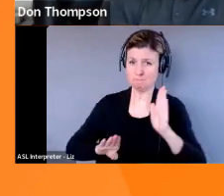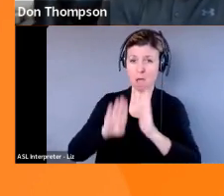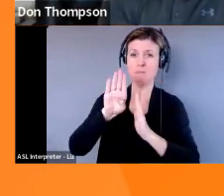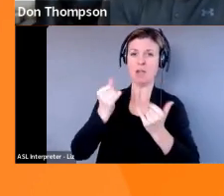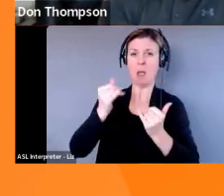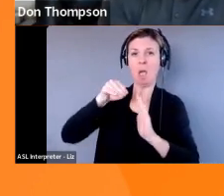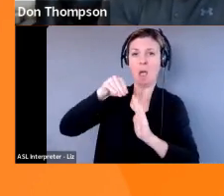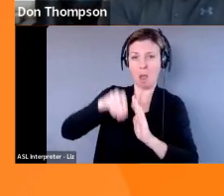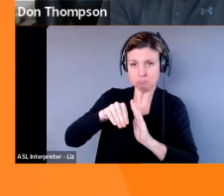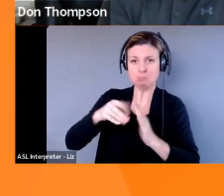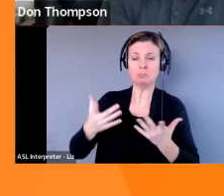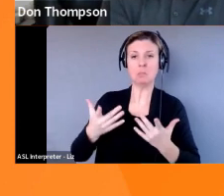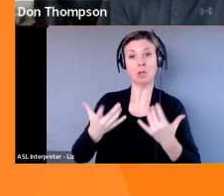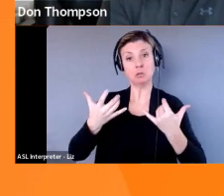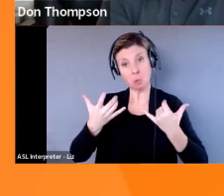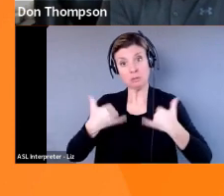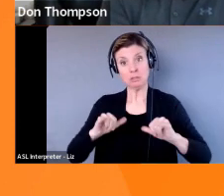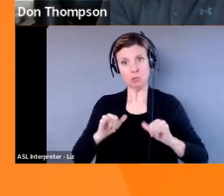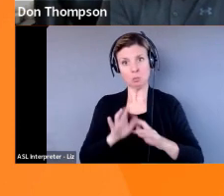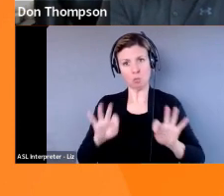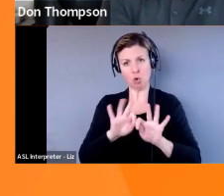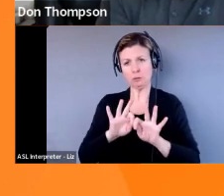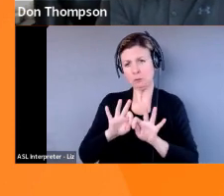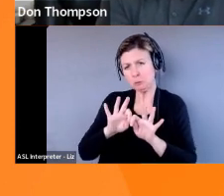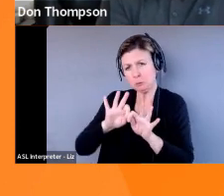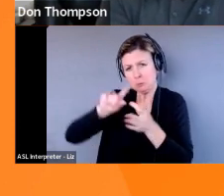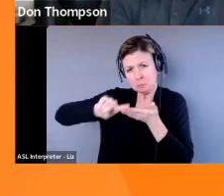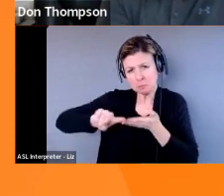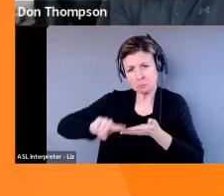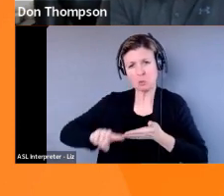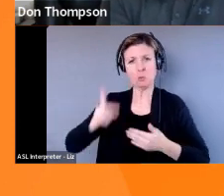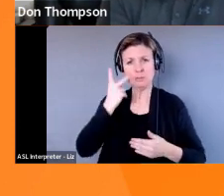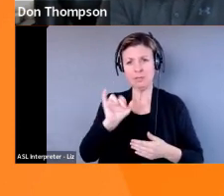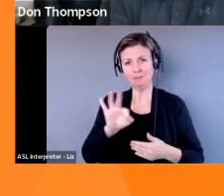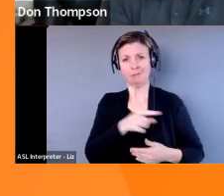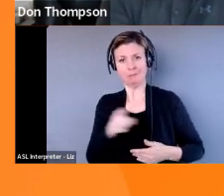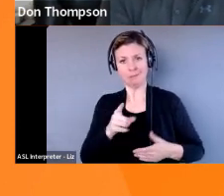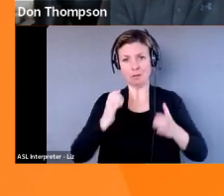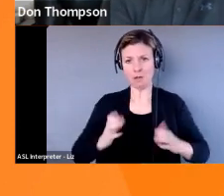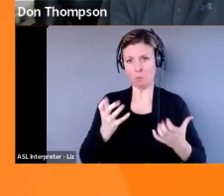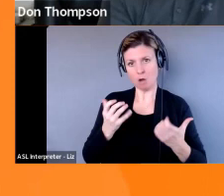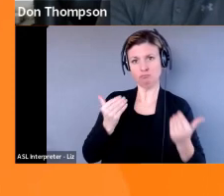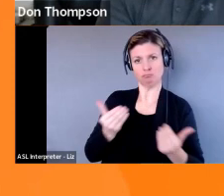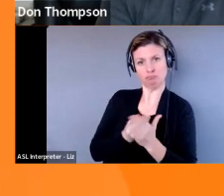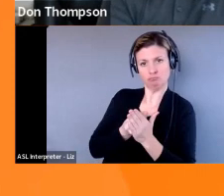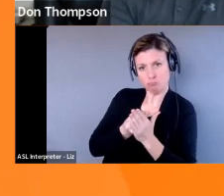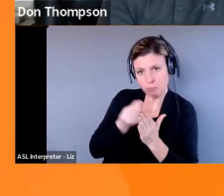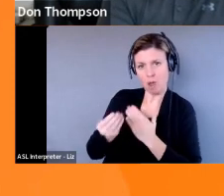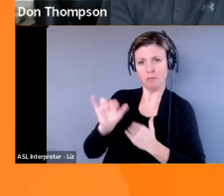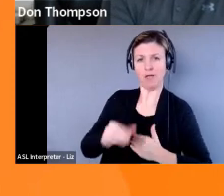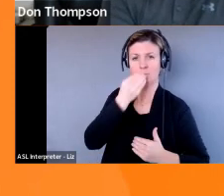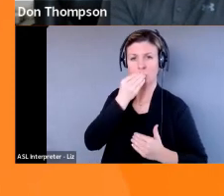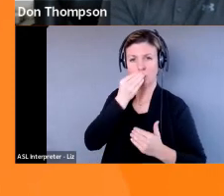look at and explore to see if customers are going to use Amazon as a search channel for your product. Okay.